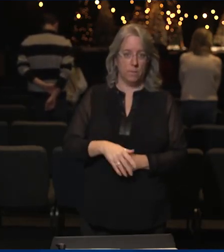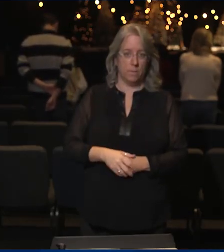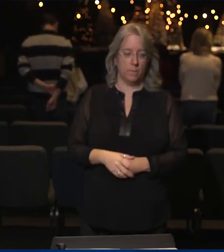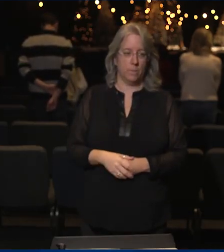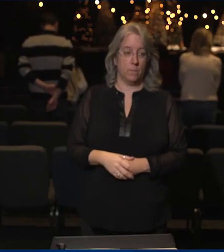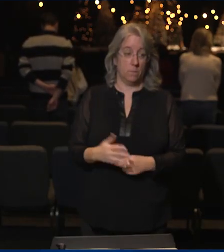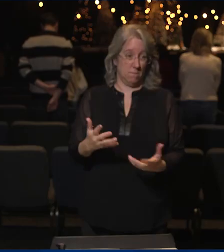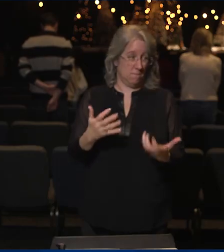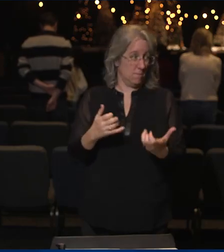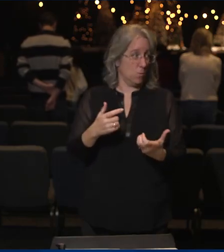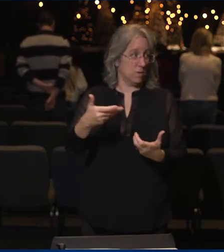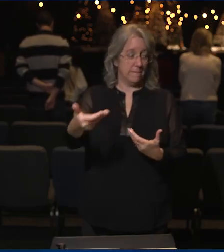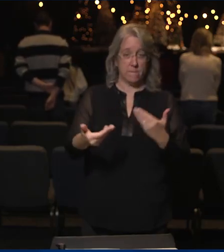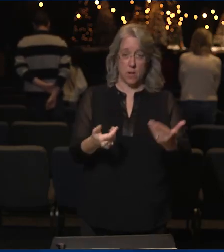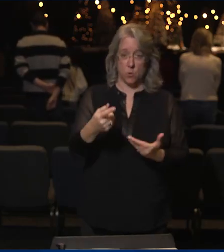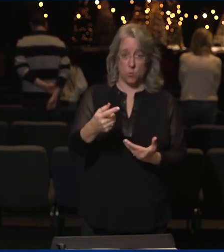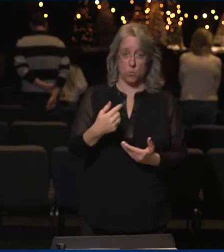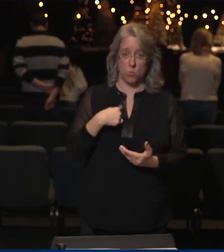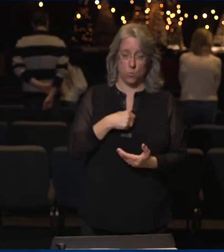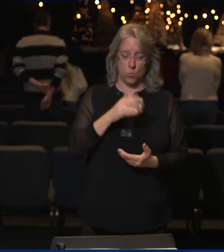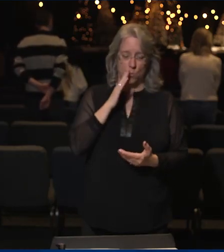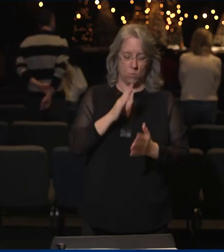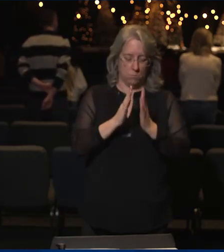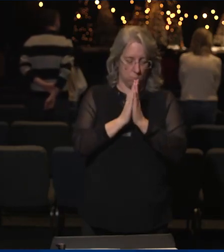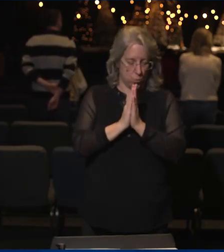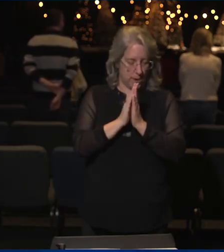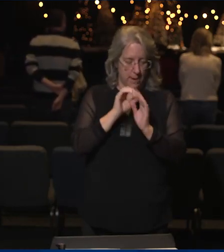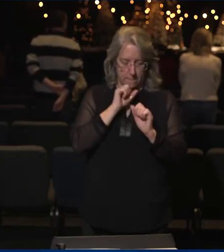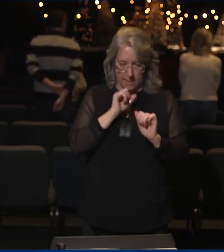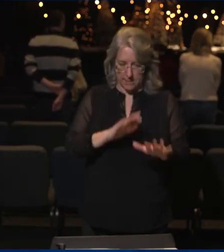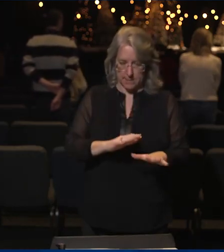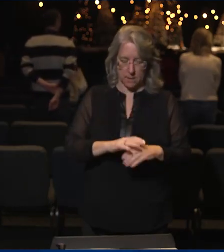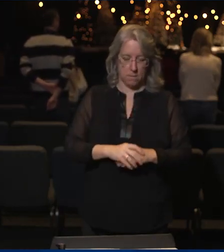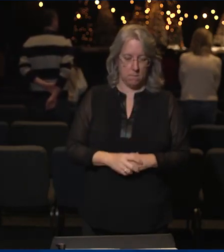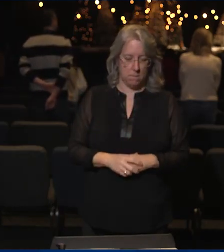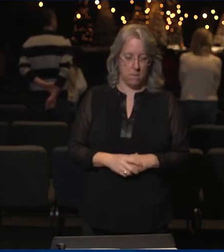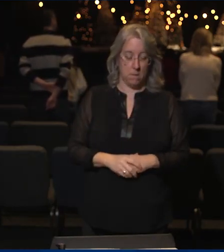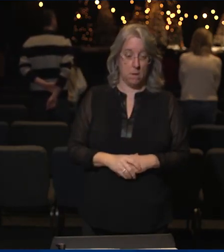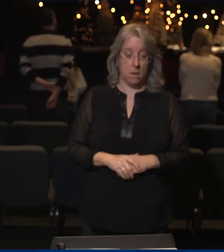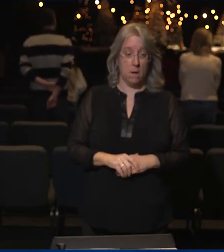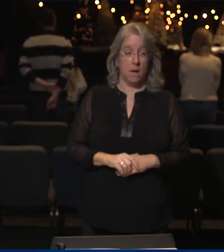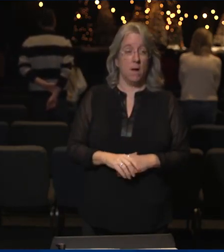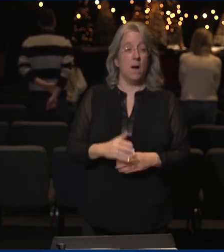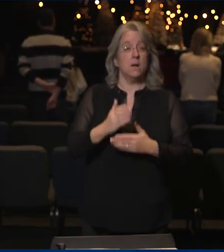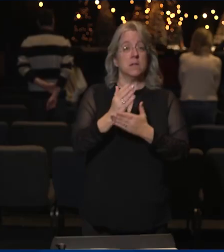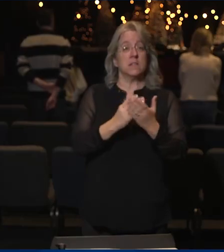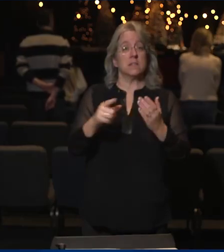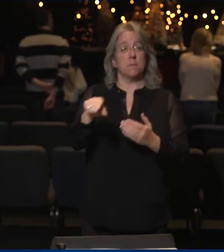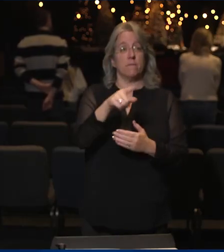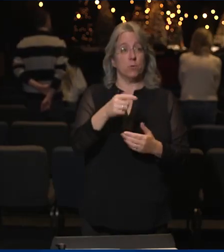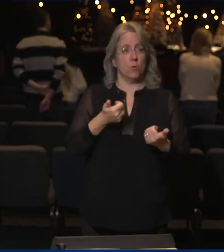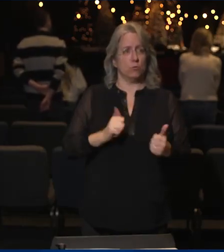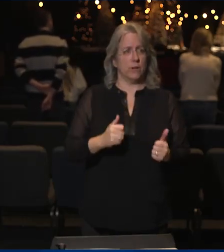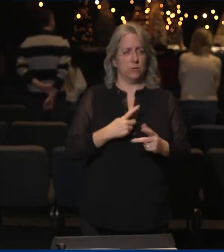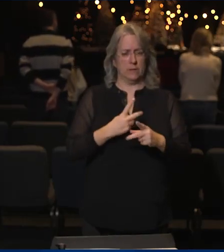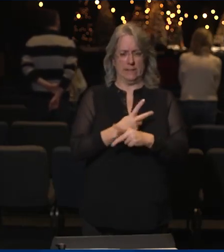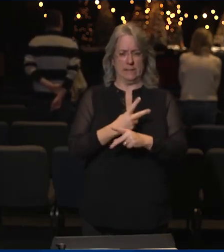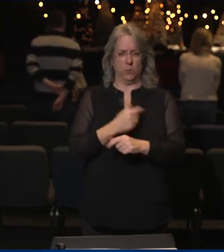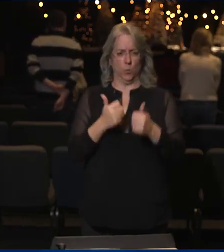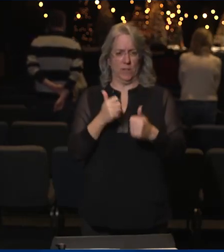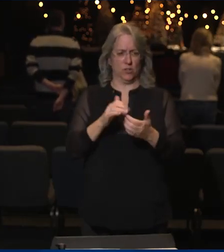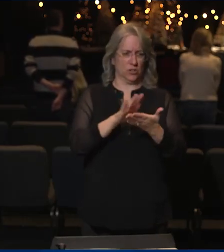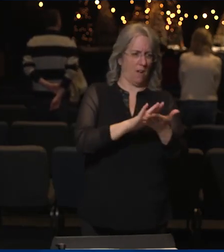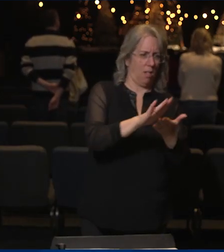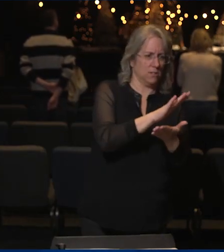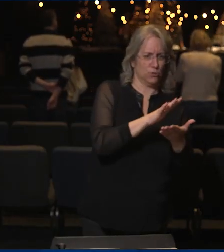and we're just going to pray a blessing over you. Lord, would you consecrate this thing? Some of you are discerning still what colleges you're going to go to. And it's